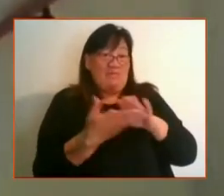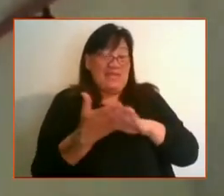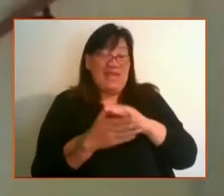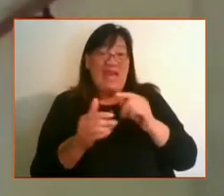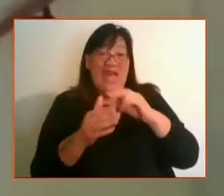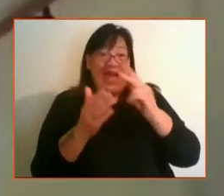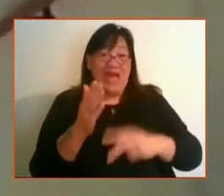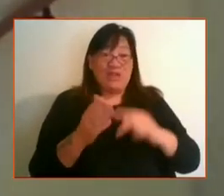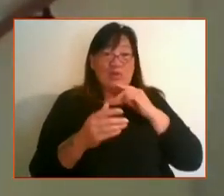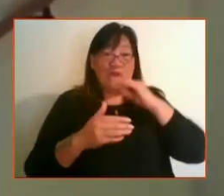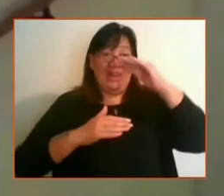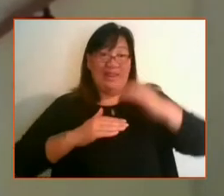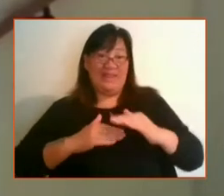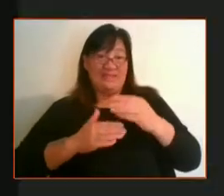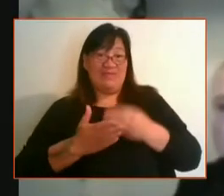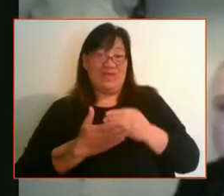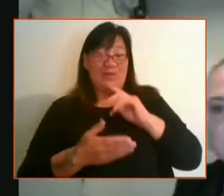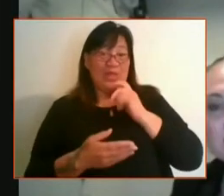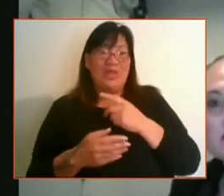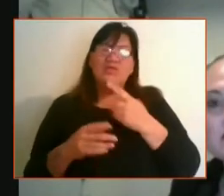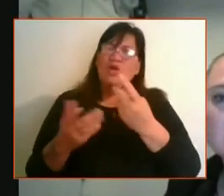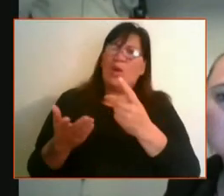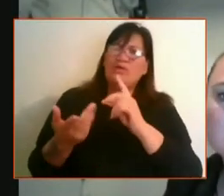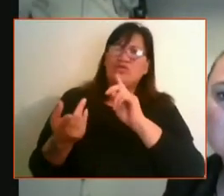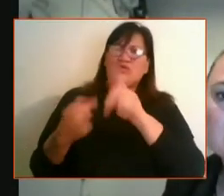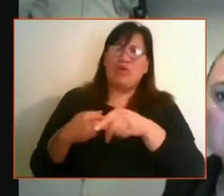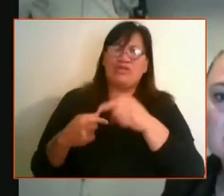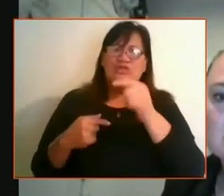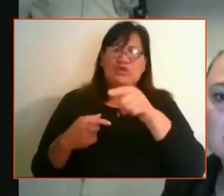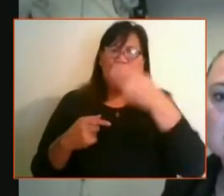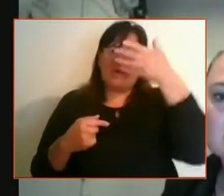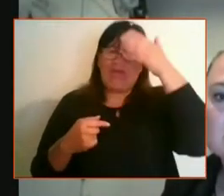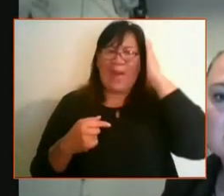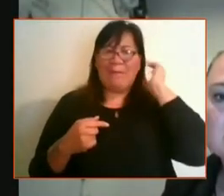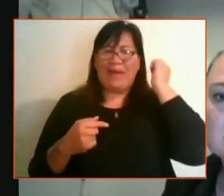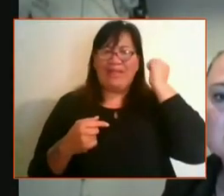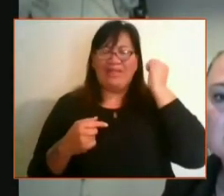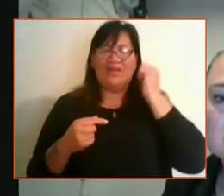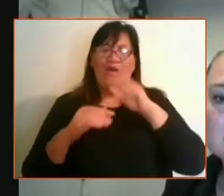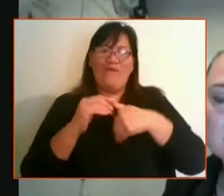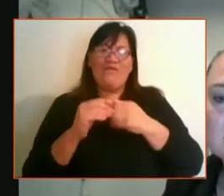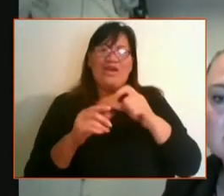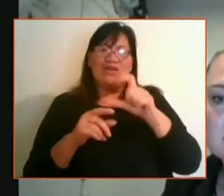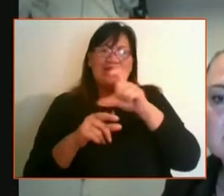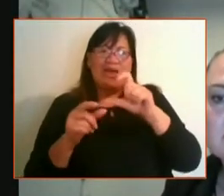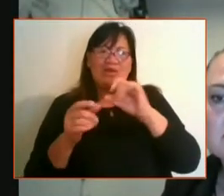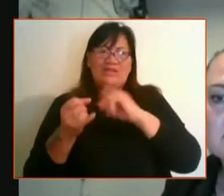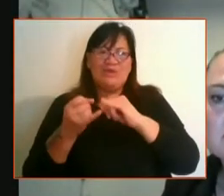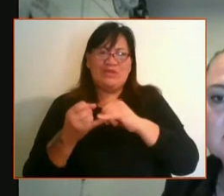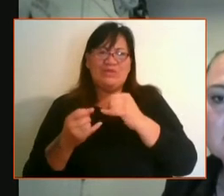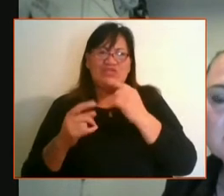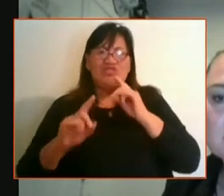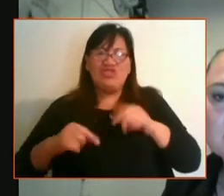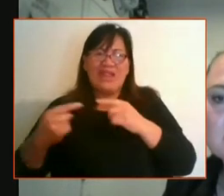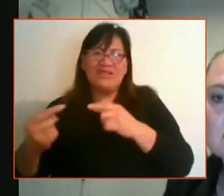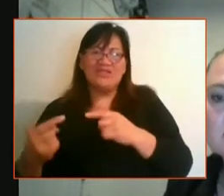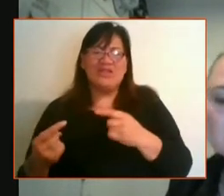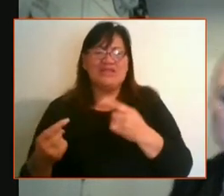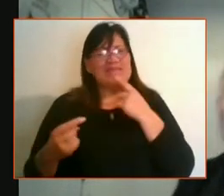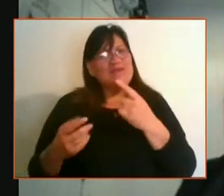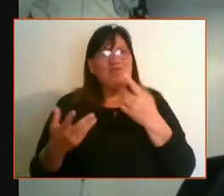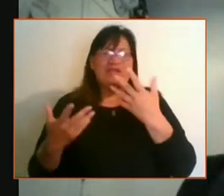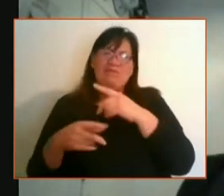your response, Carmel Sepuloni, to Chlöe Swarbrick's challenge, that this is really a matter of political